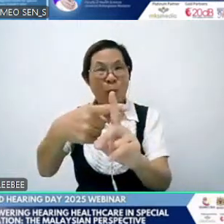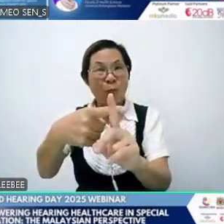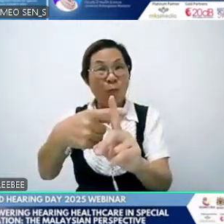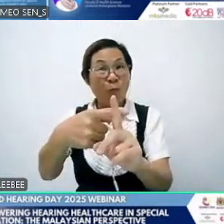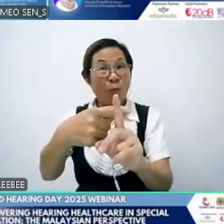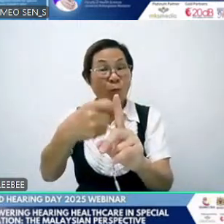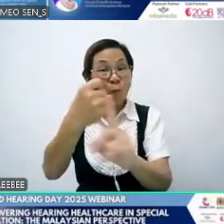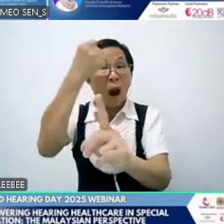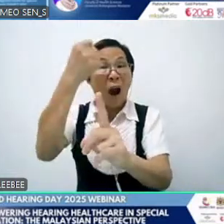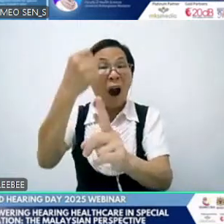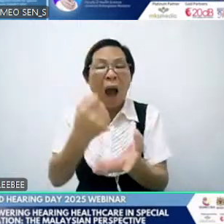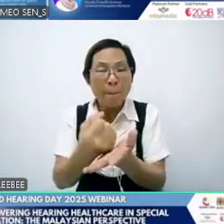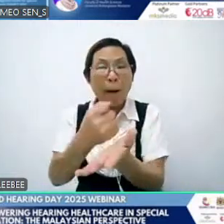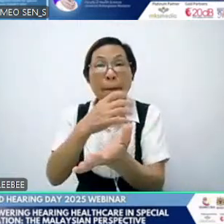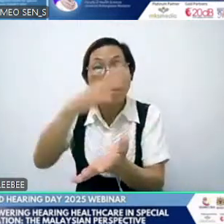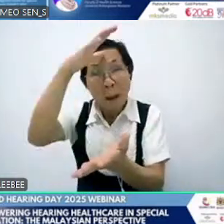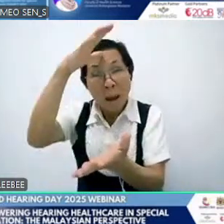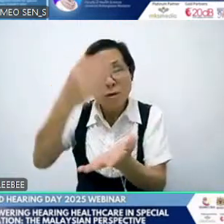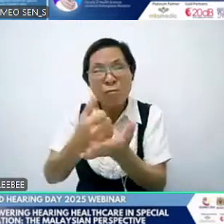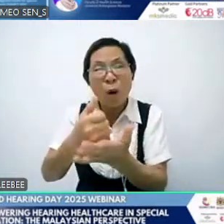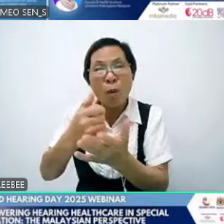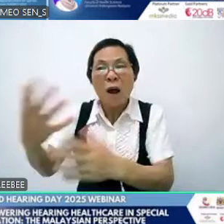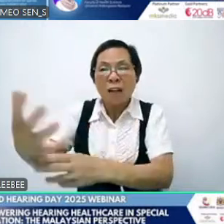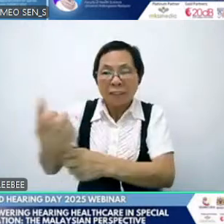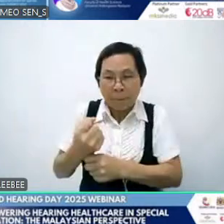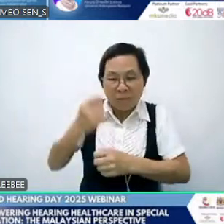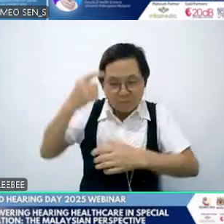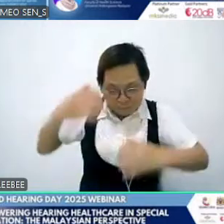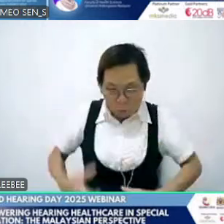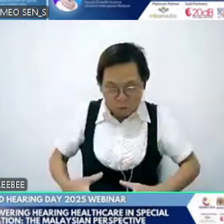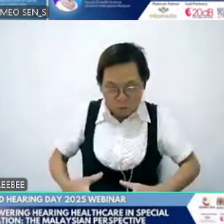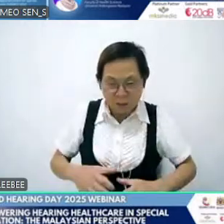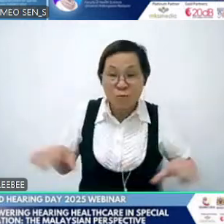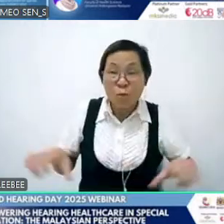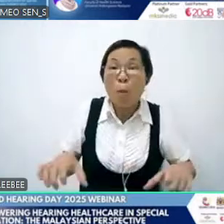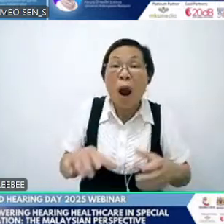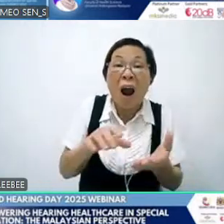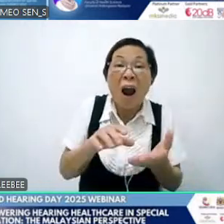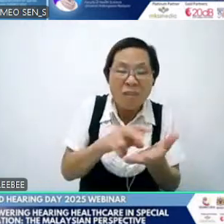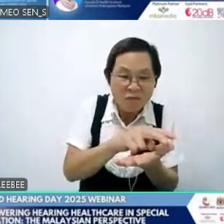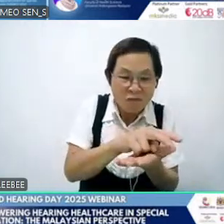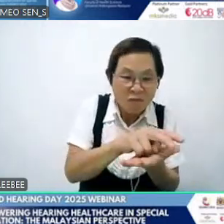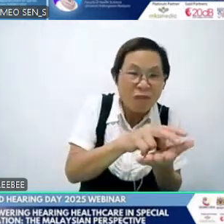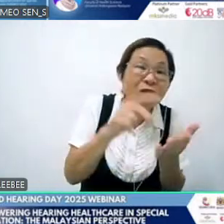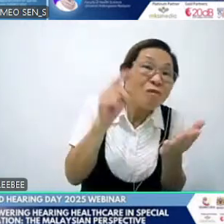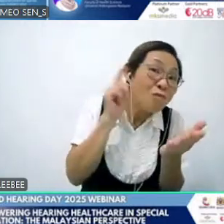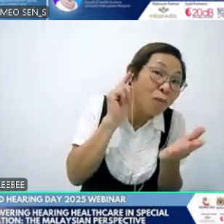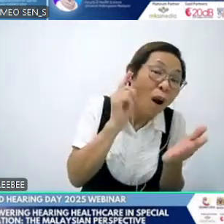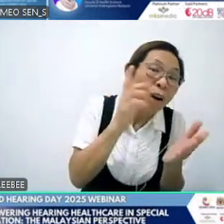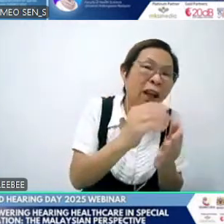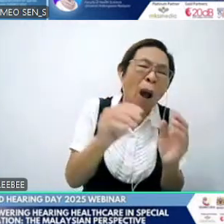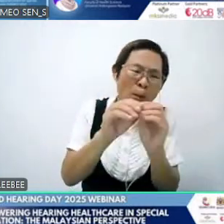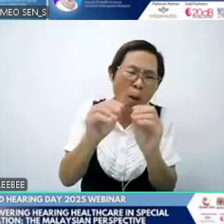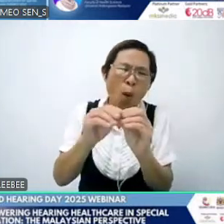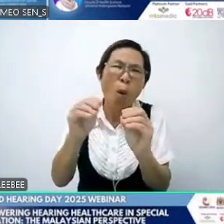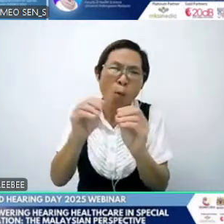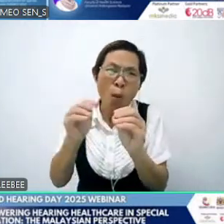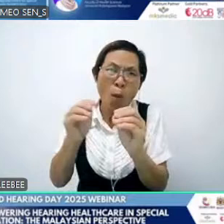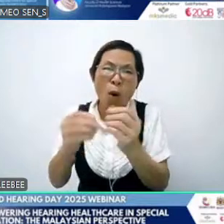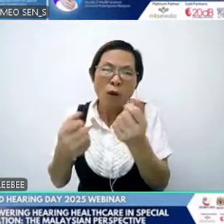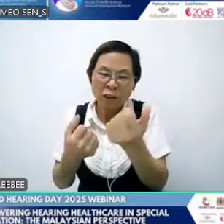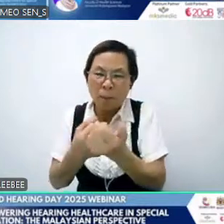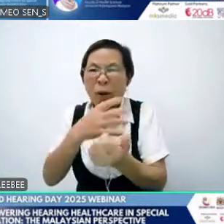parents gain confidence and skill. However, there is still more we can do to further support families on this